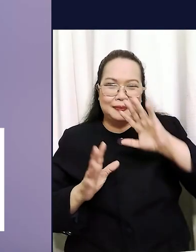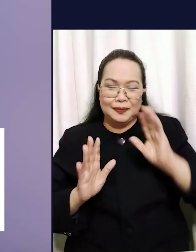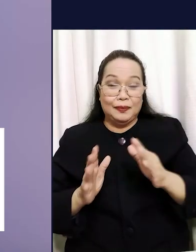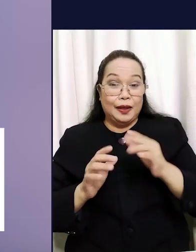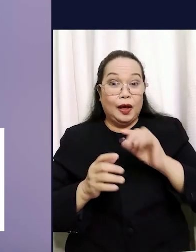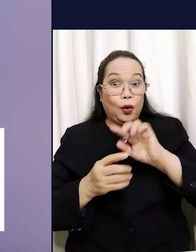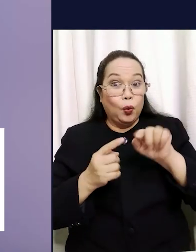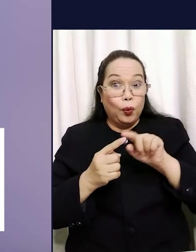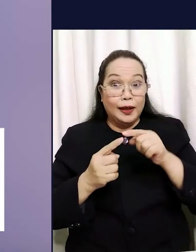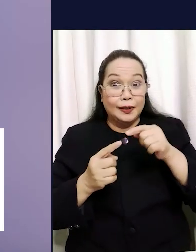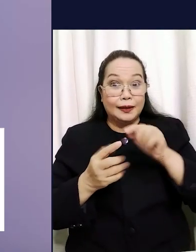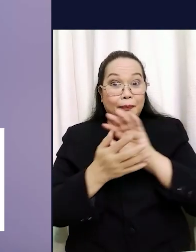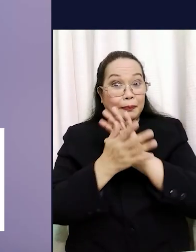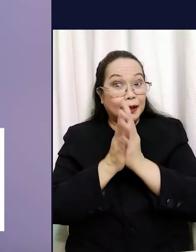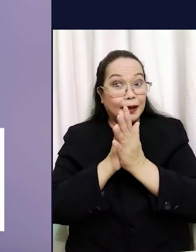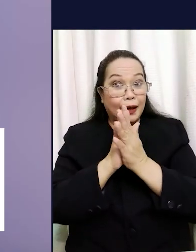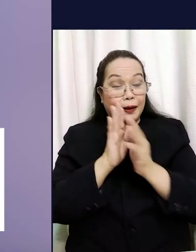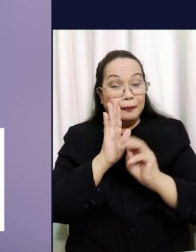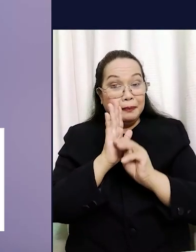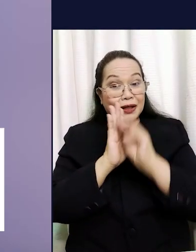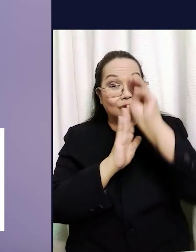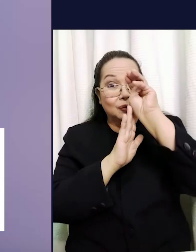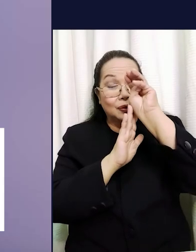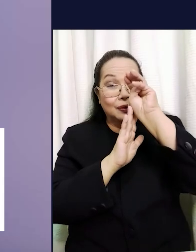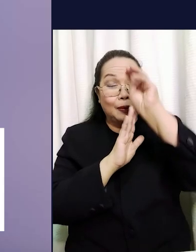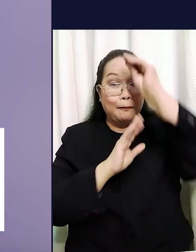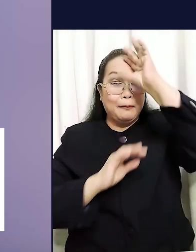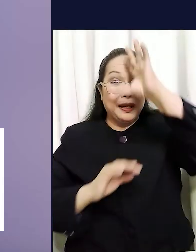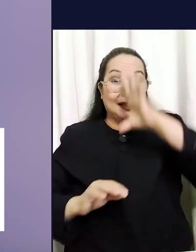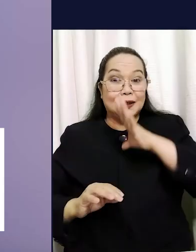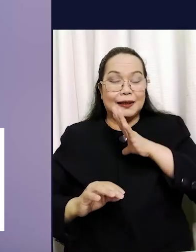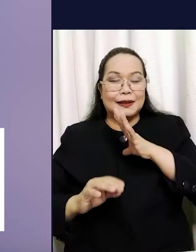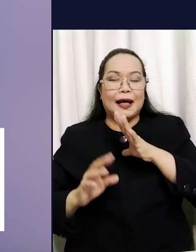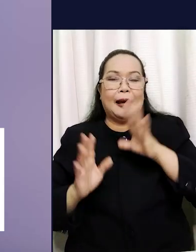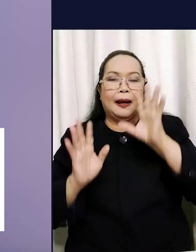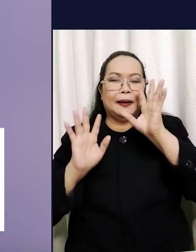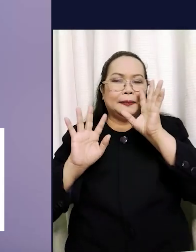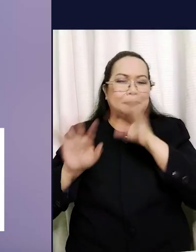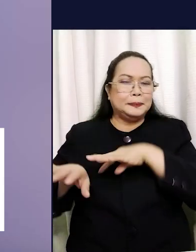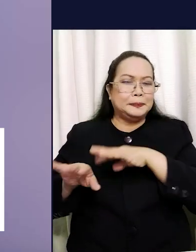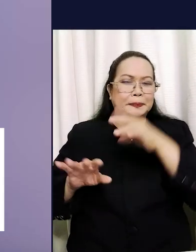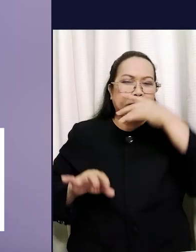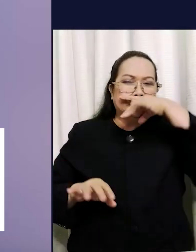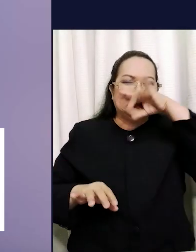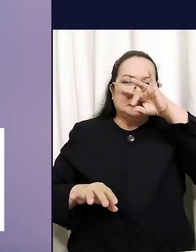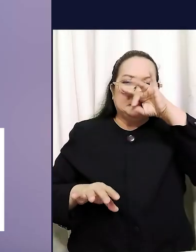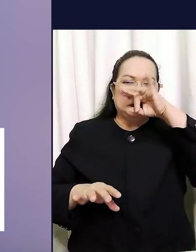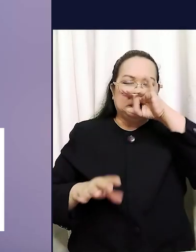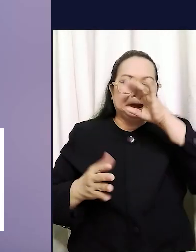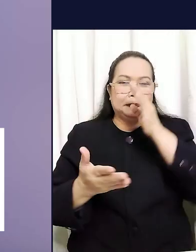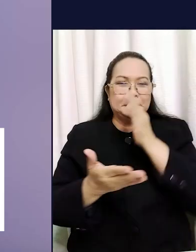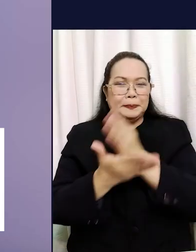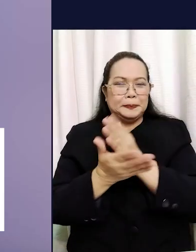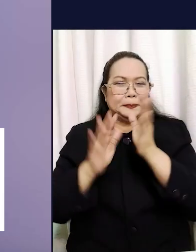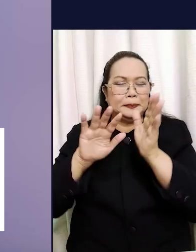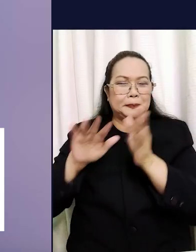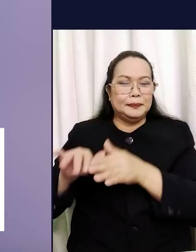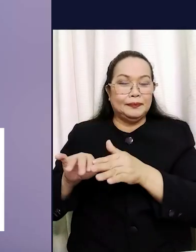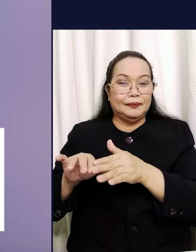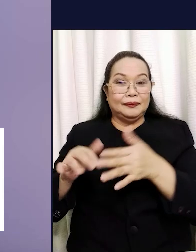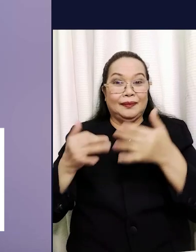a child. I thought like a child, I reasoned like a child. When I became